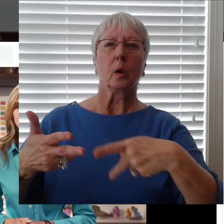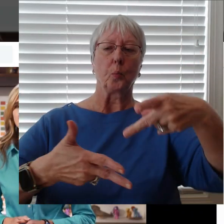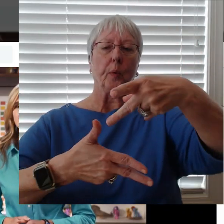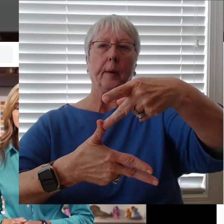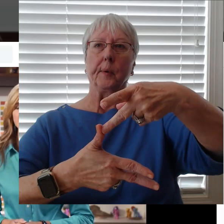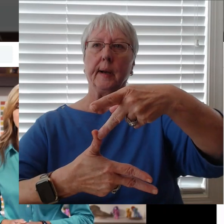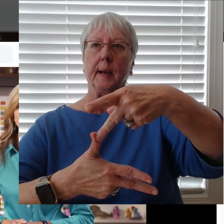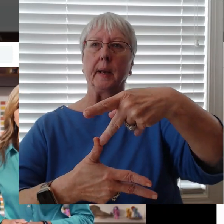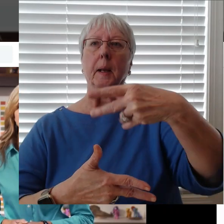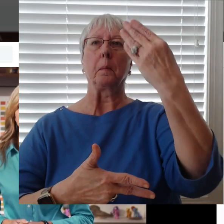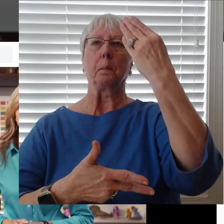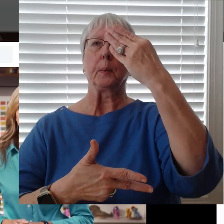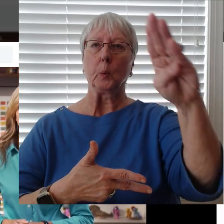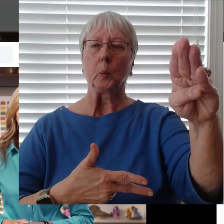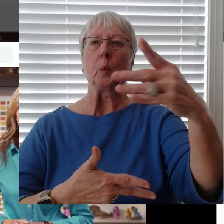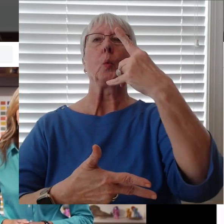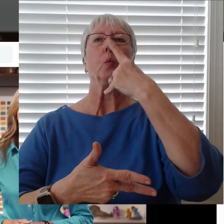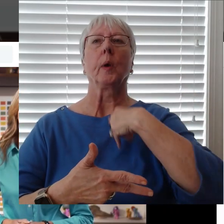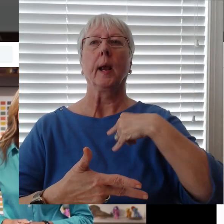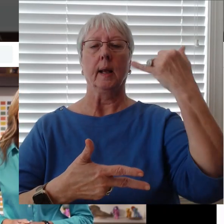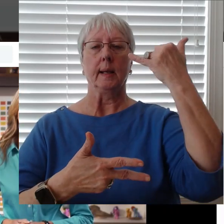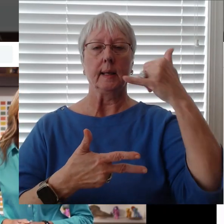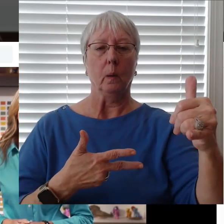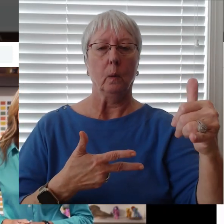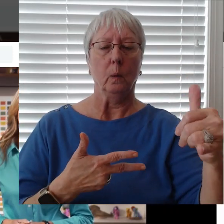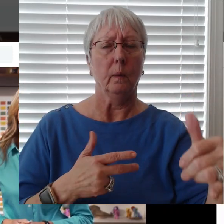red, and yellow. Actually,